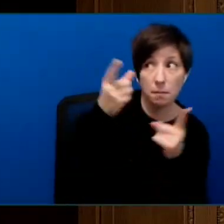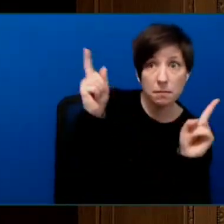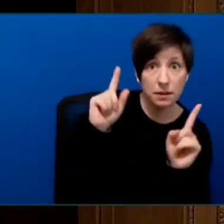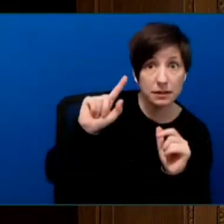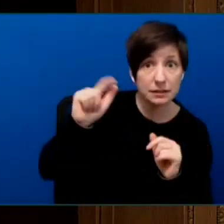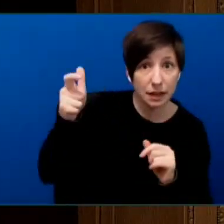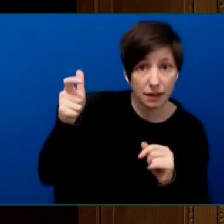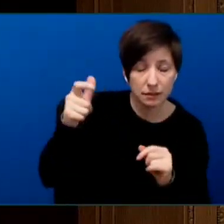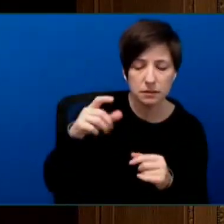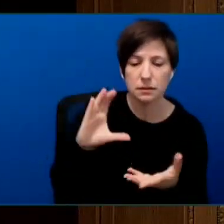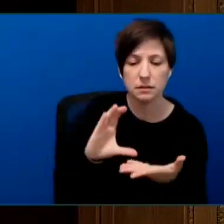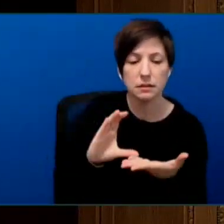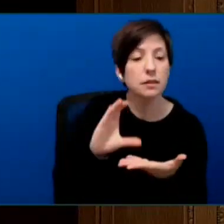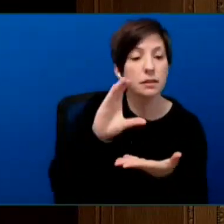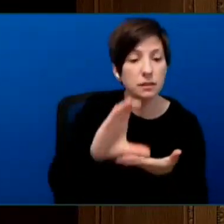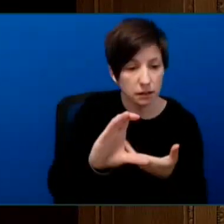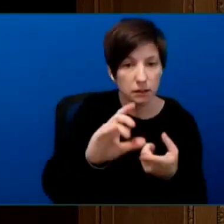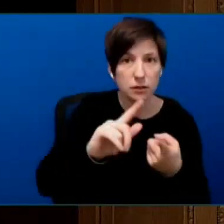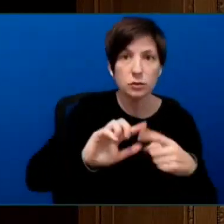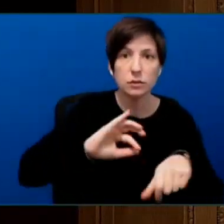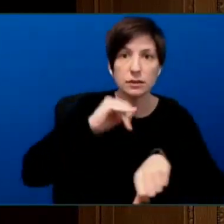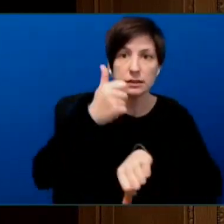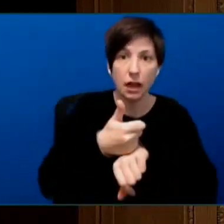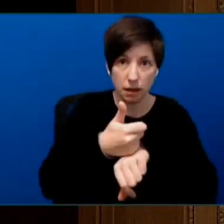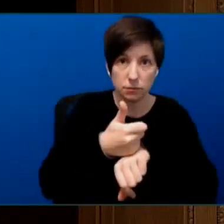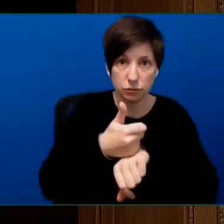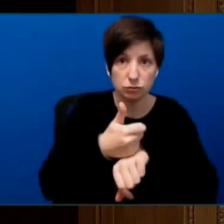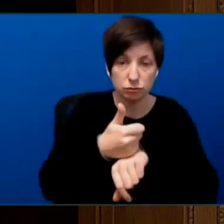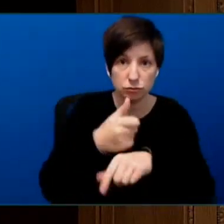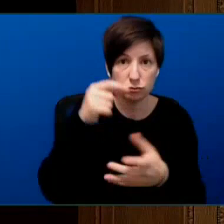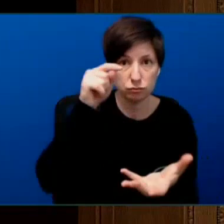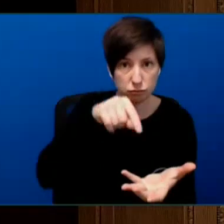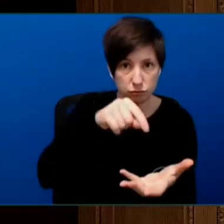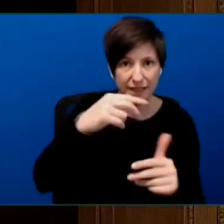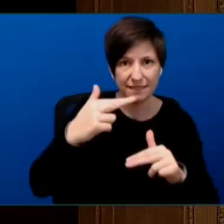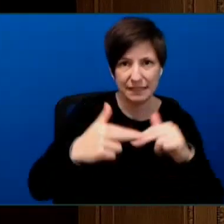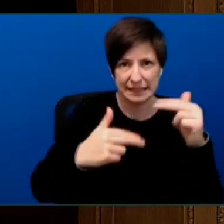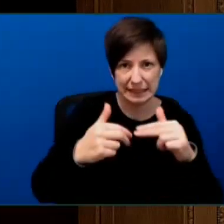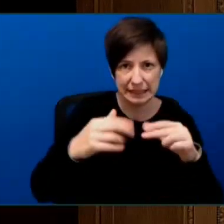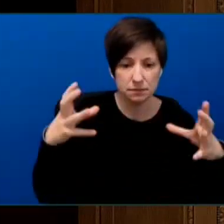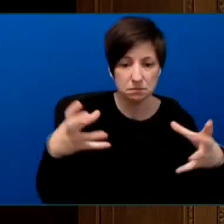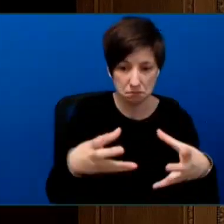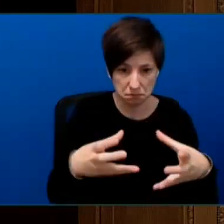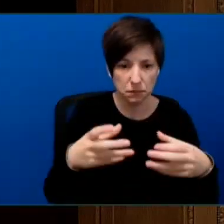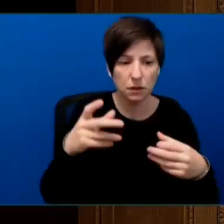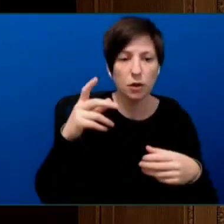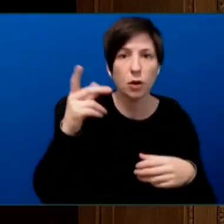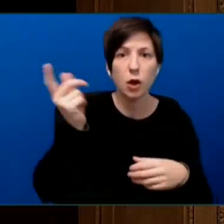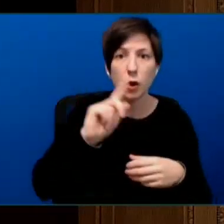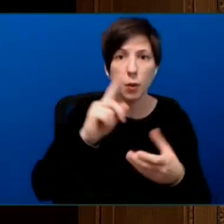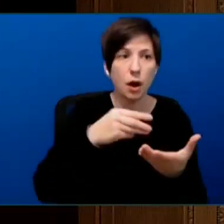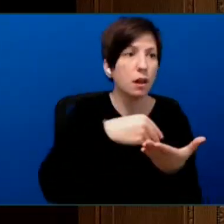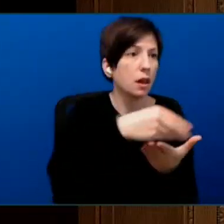used to establish a facility that was central to its drug trafficking